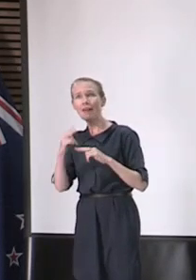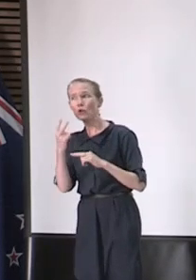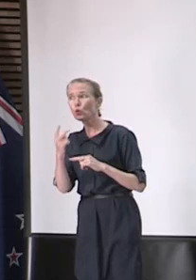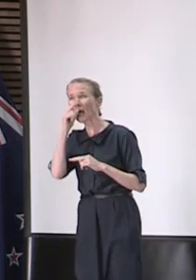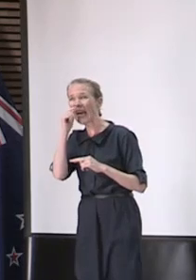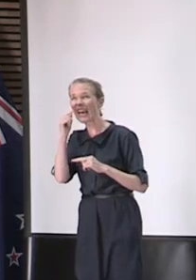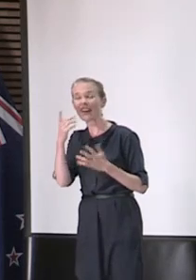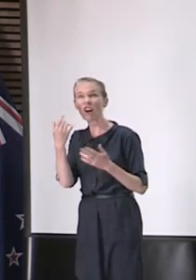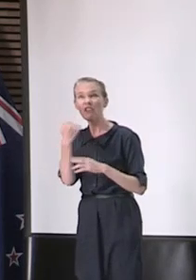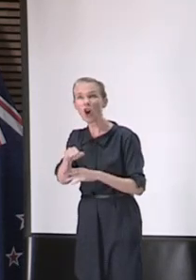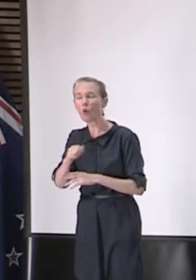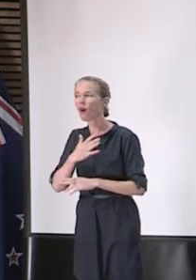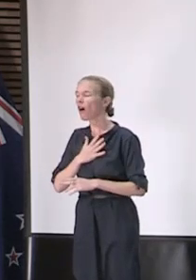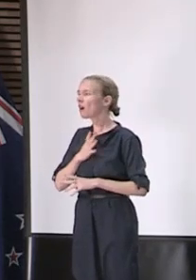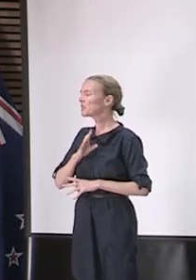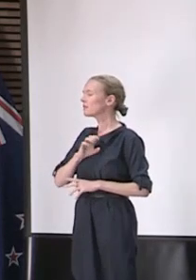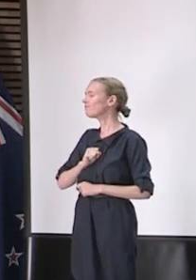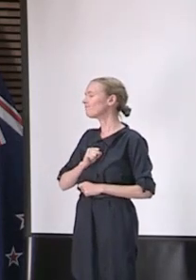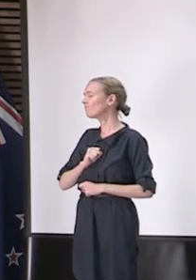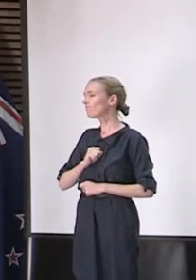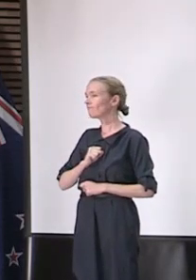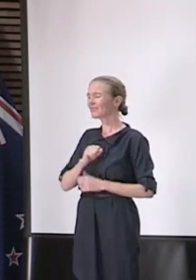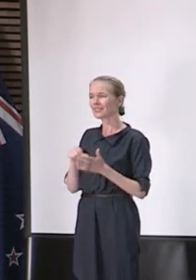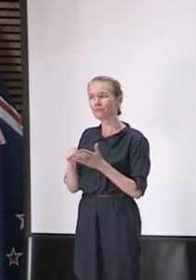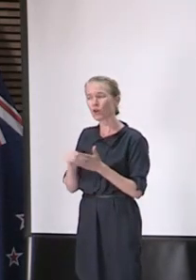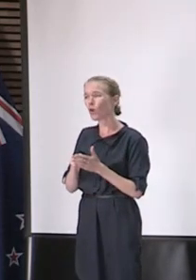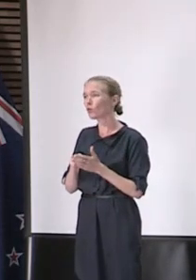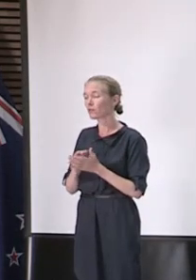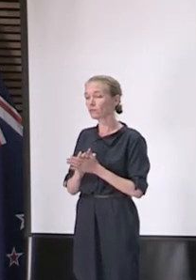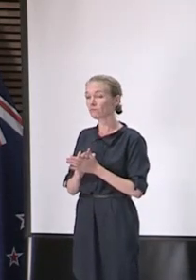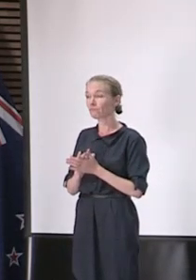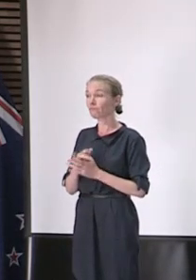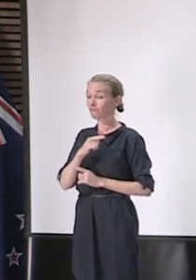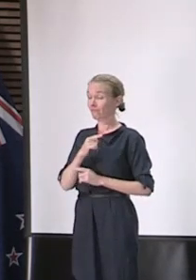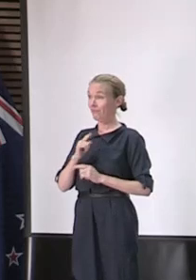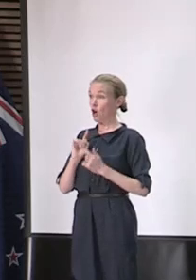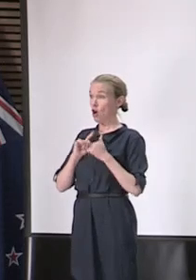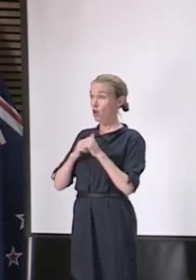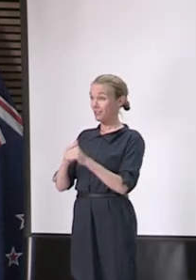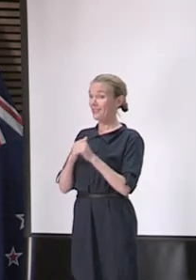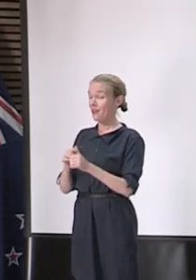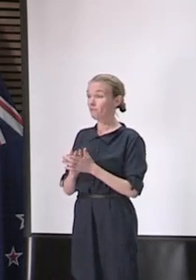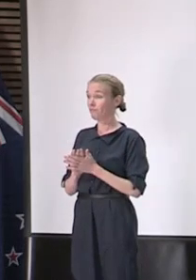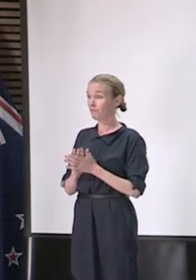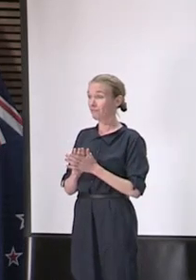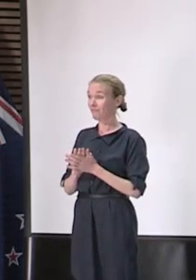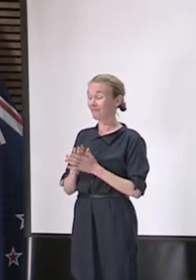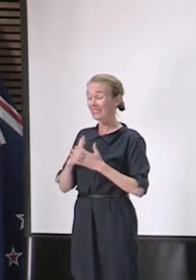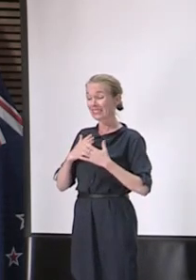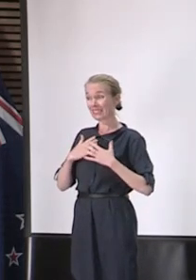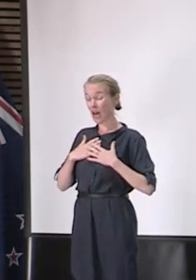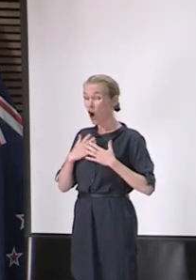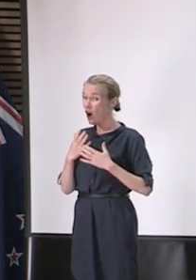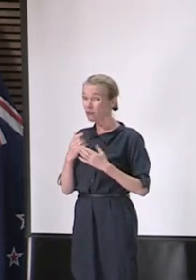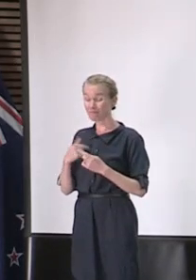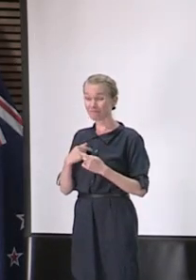how much of a blow that is to those grieving families? I have always said through all of this that the thing that I have found as a human the hardest